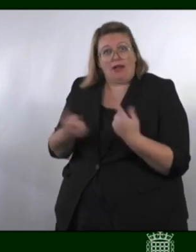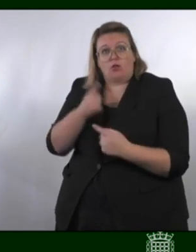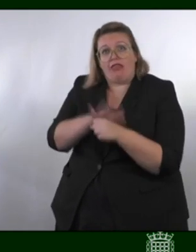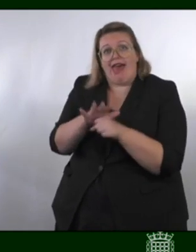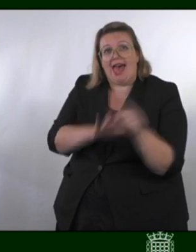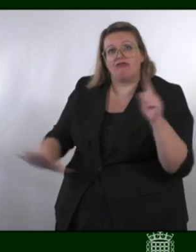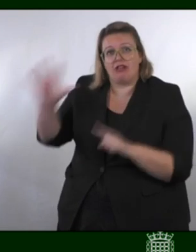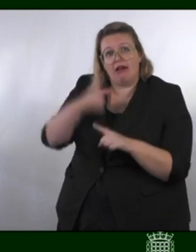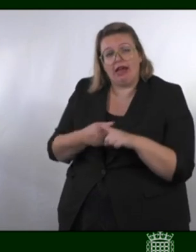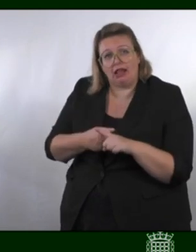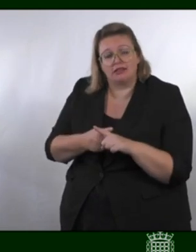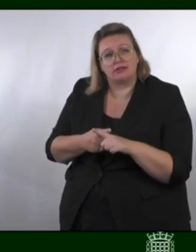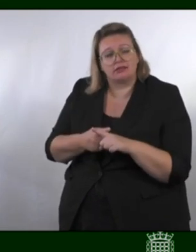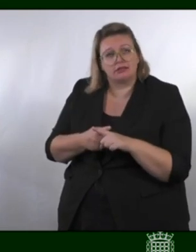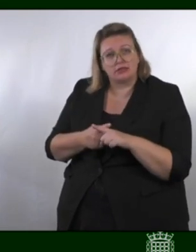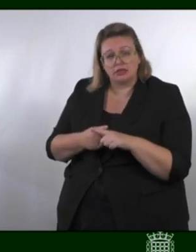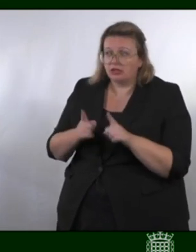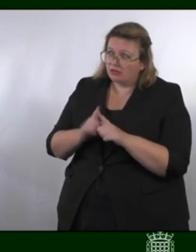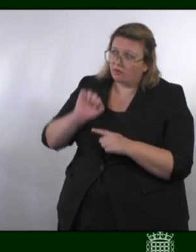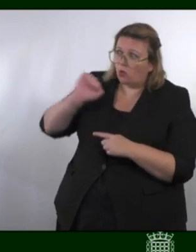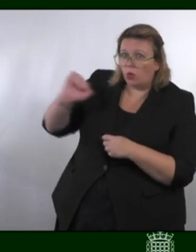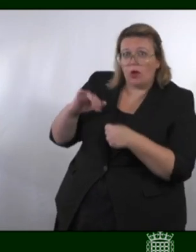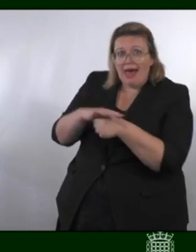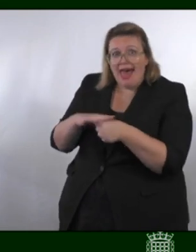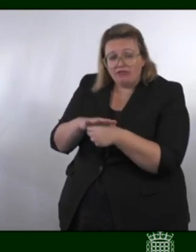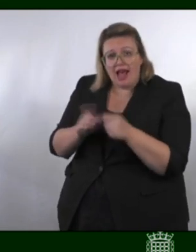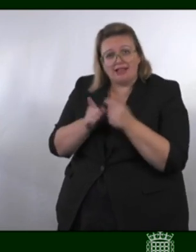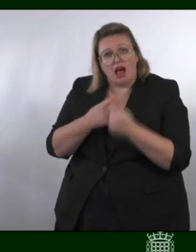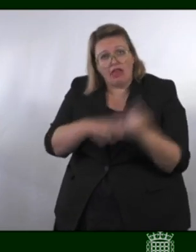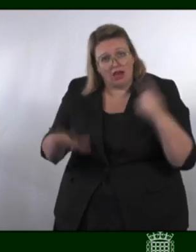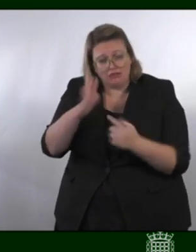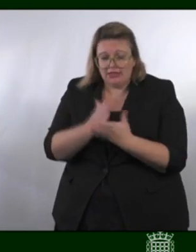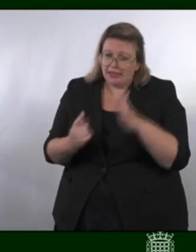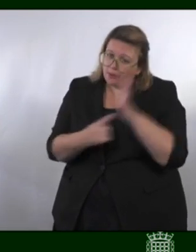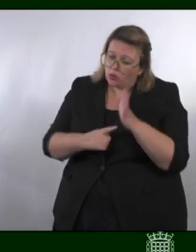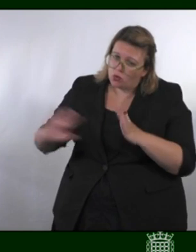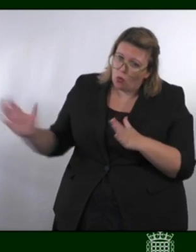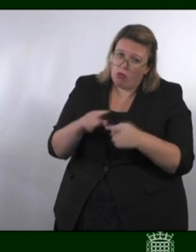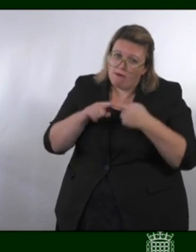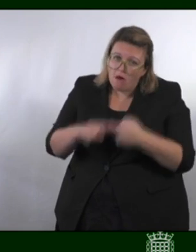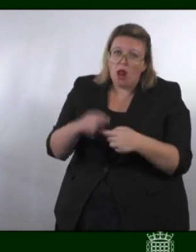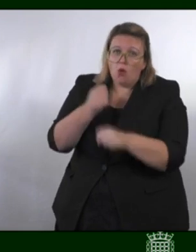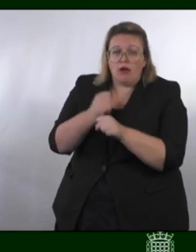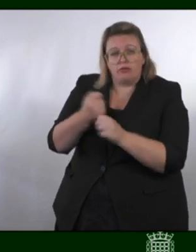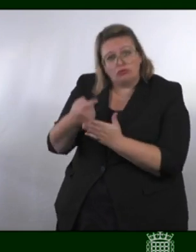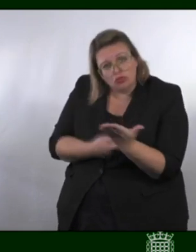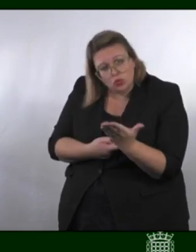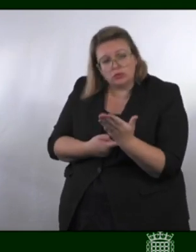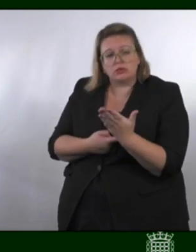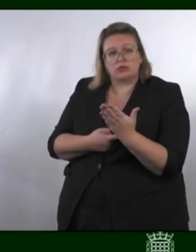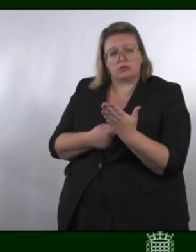for the constituents in the Vale of Aylesbury and everywhere else is for everyone to keep following the guidance, observing the